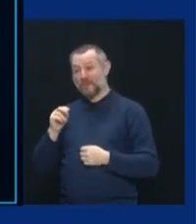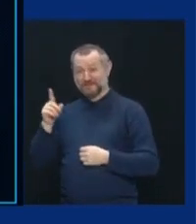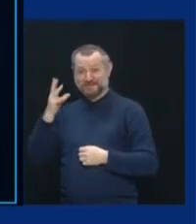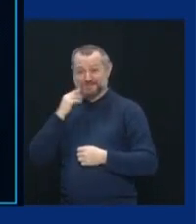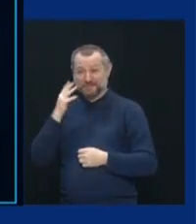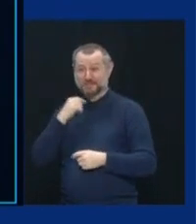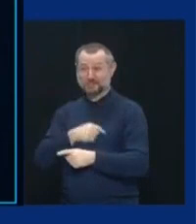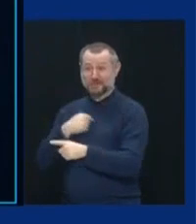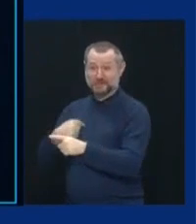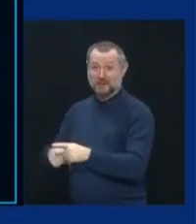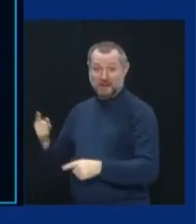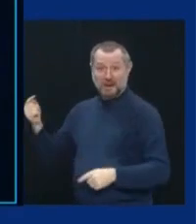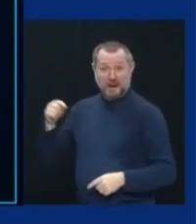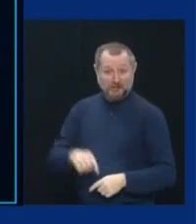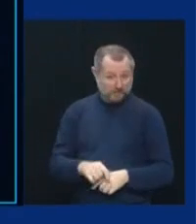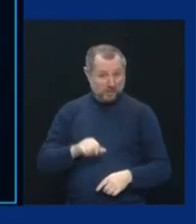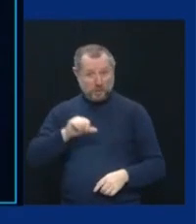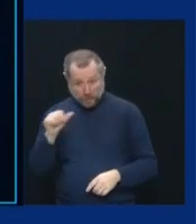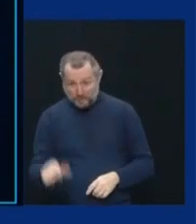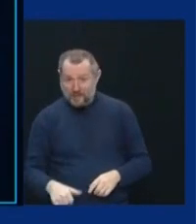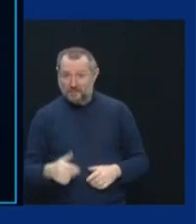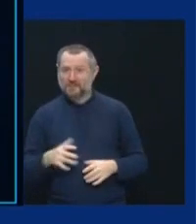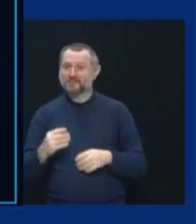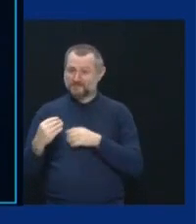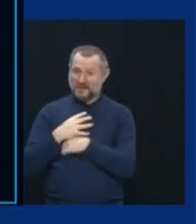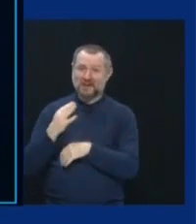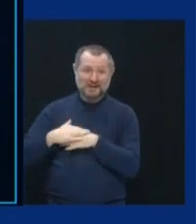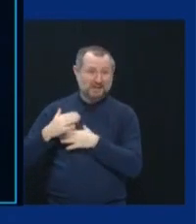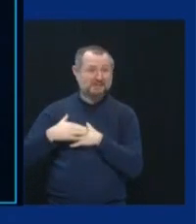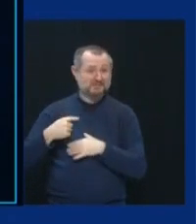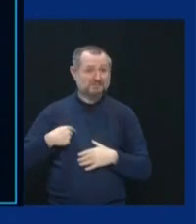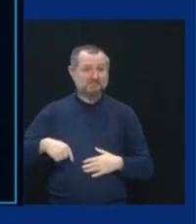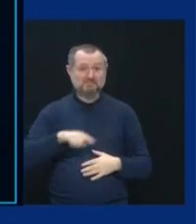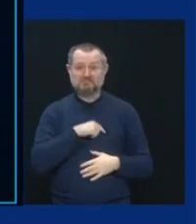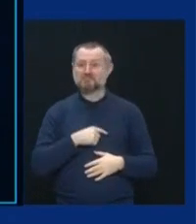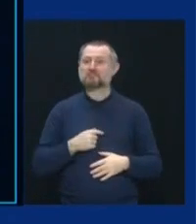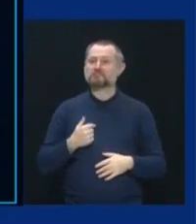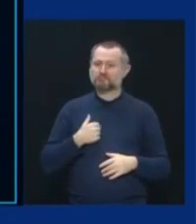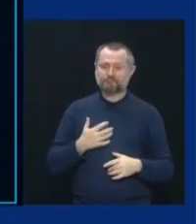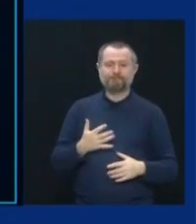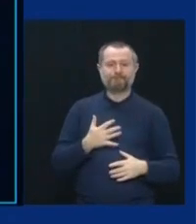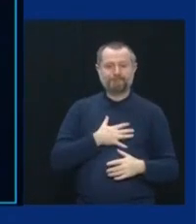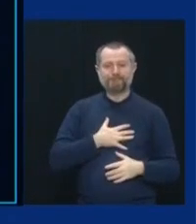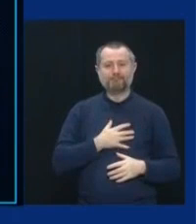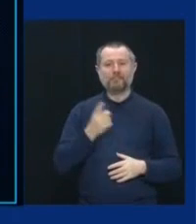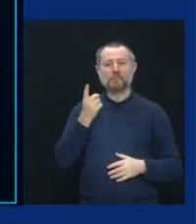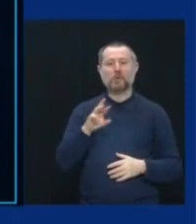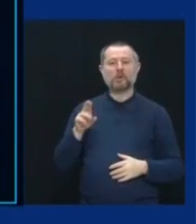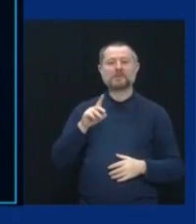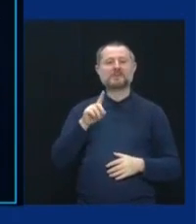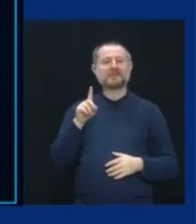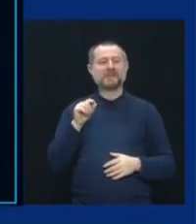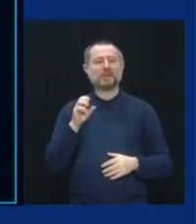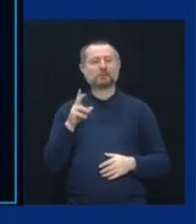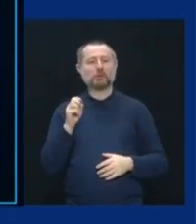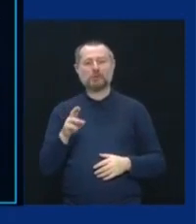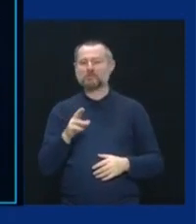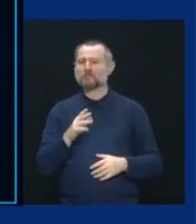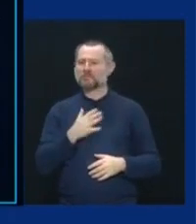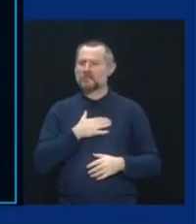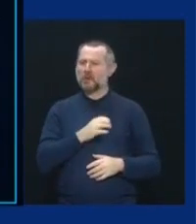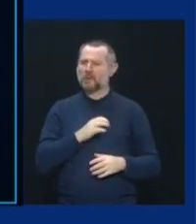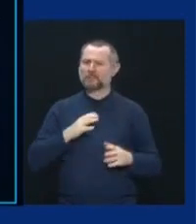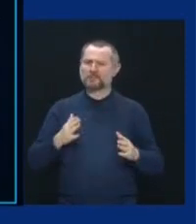to Albany, literally, to advise us. We're blessed to have Dr. Howard Zucker as our health commissioner.